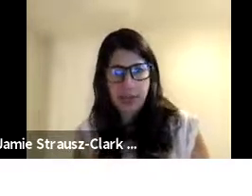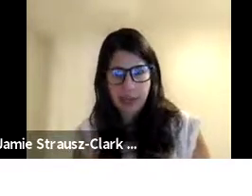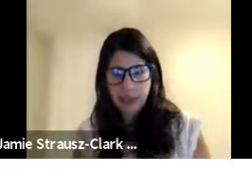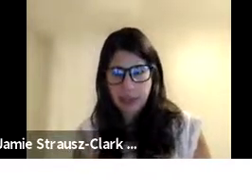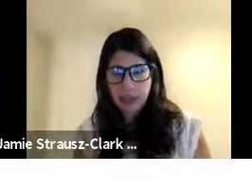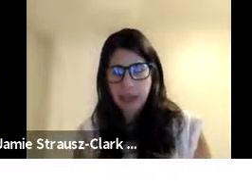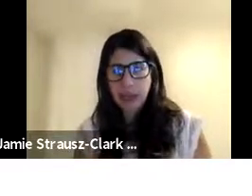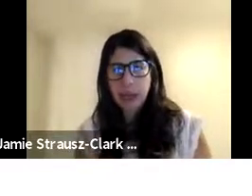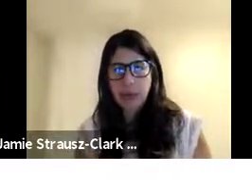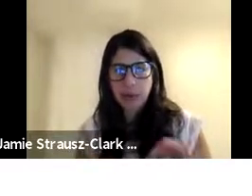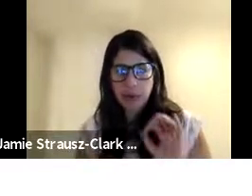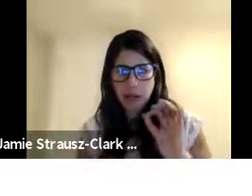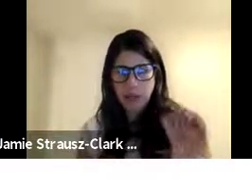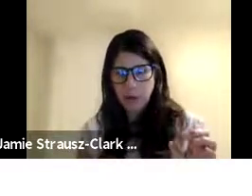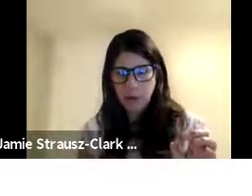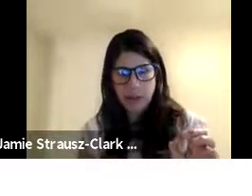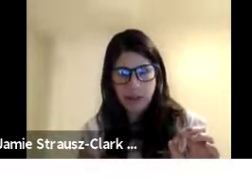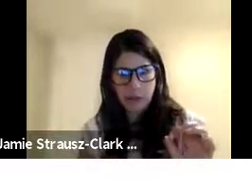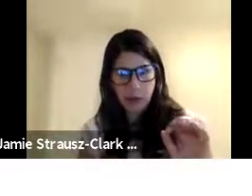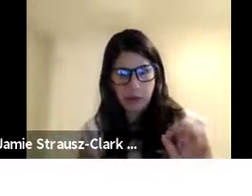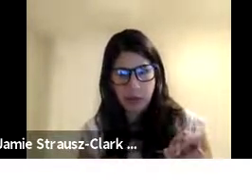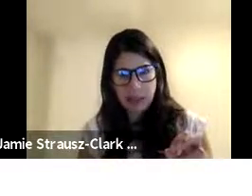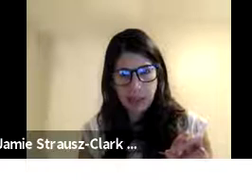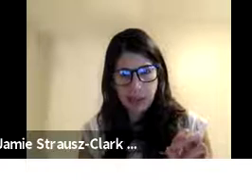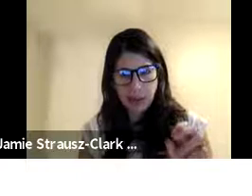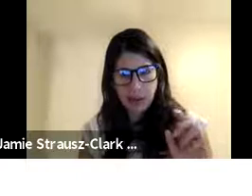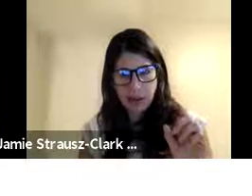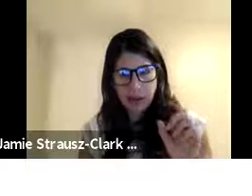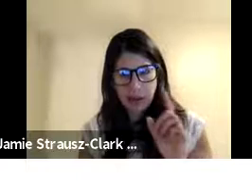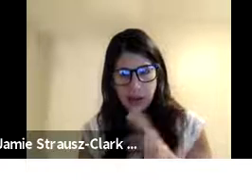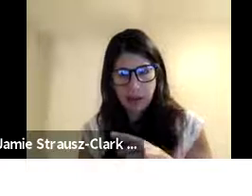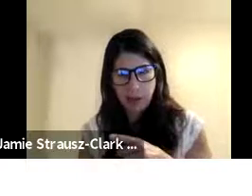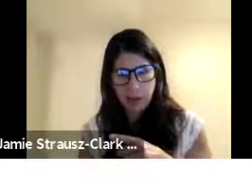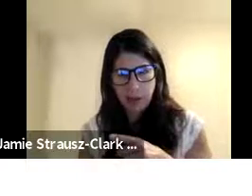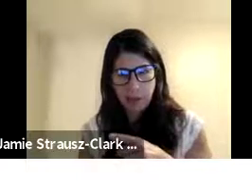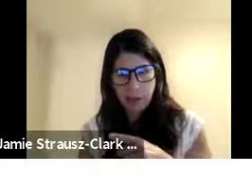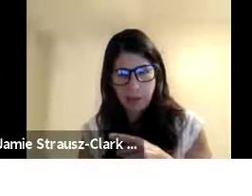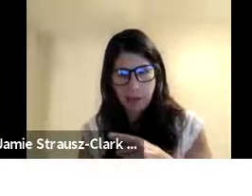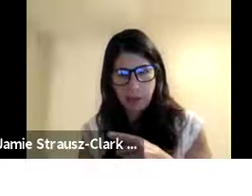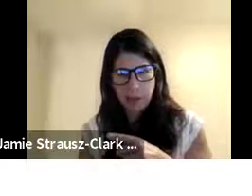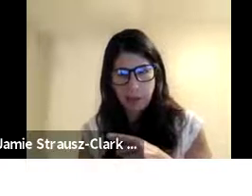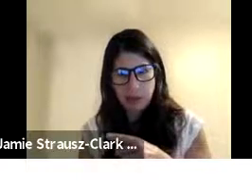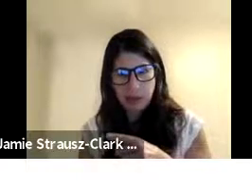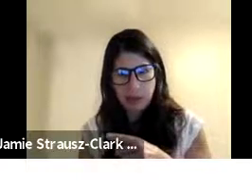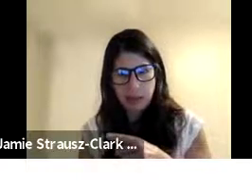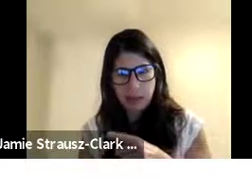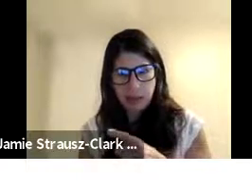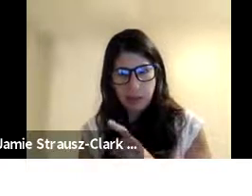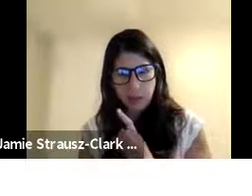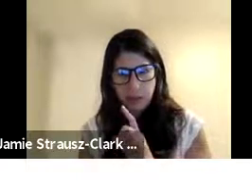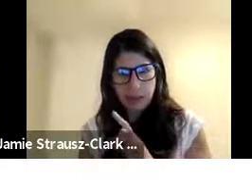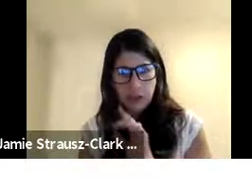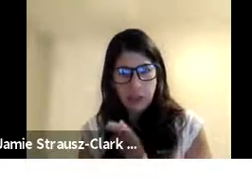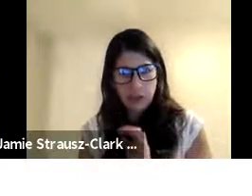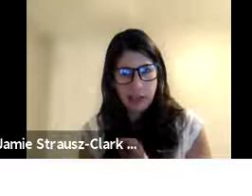the names, but I'm going to skip pretty fast over you if we're not seeing you on the participants list.